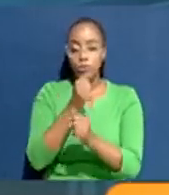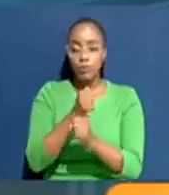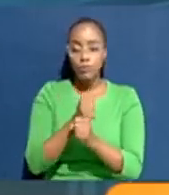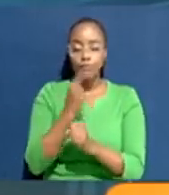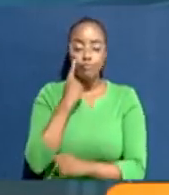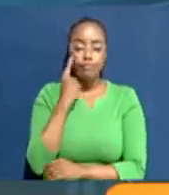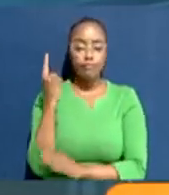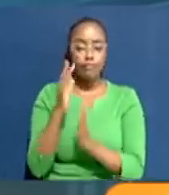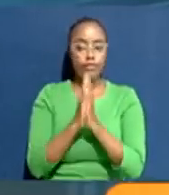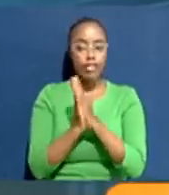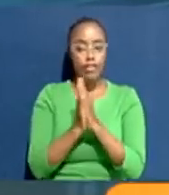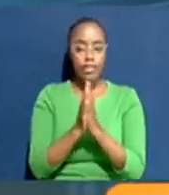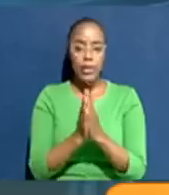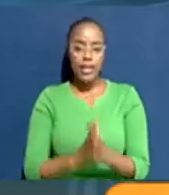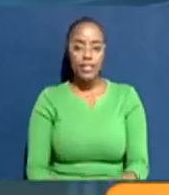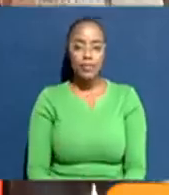has details of that report.